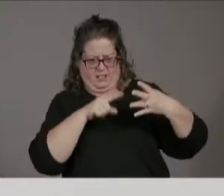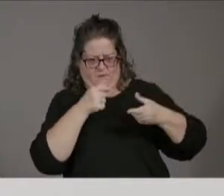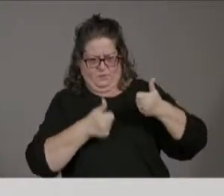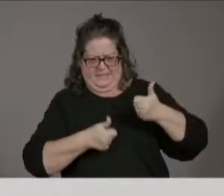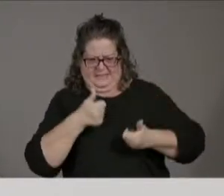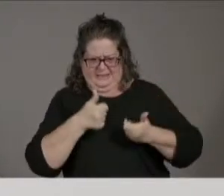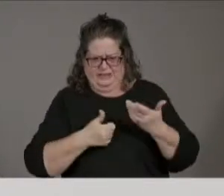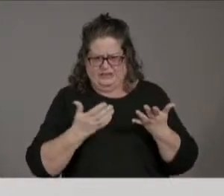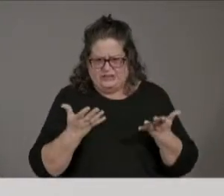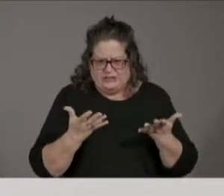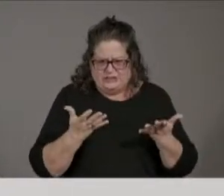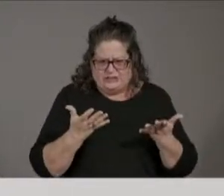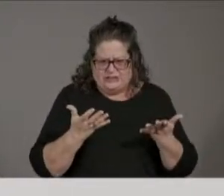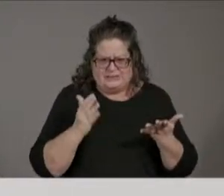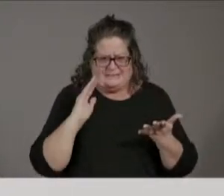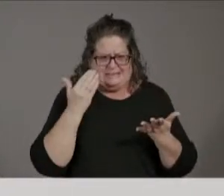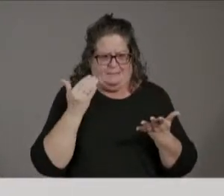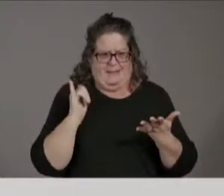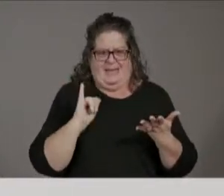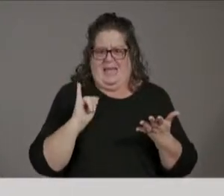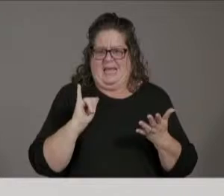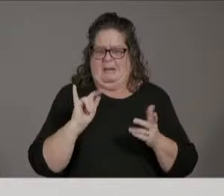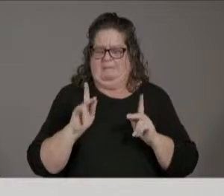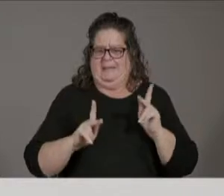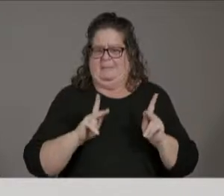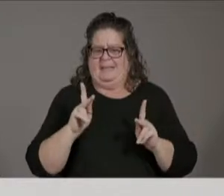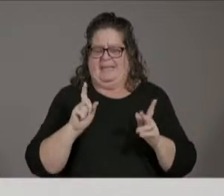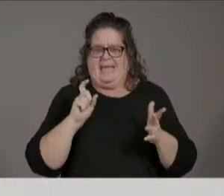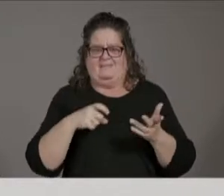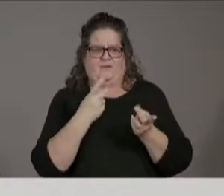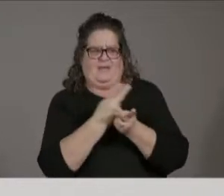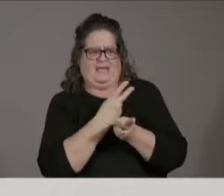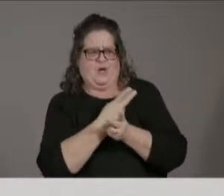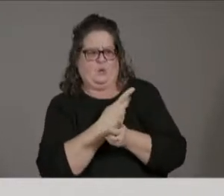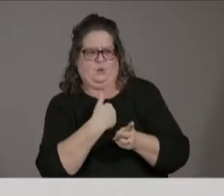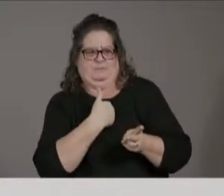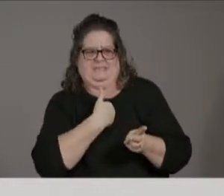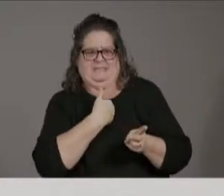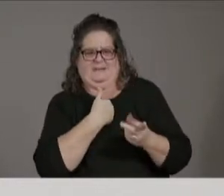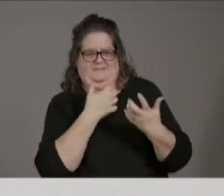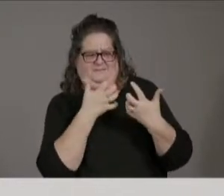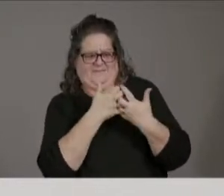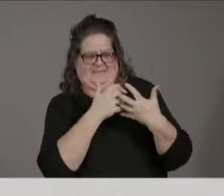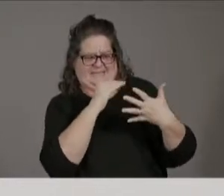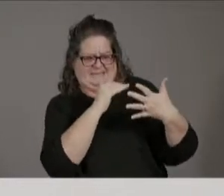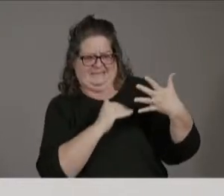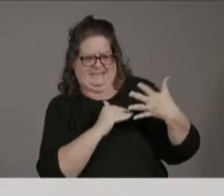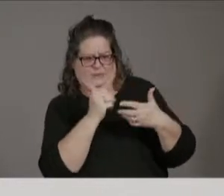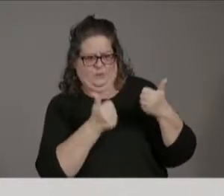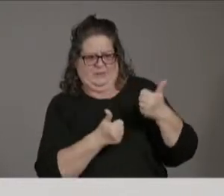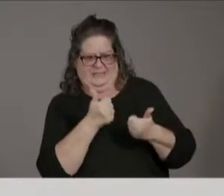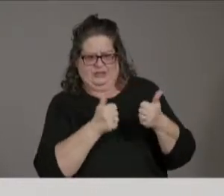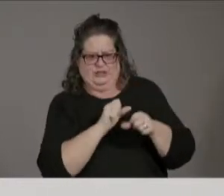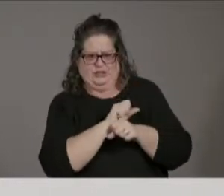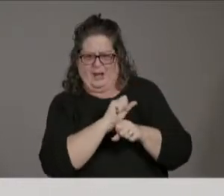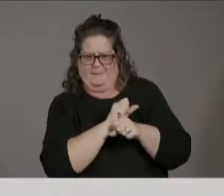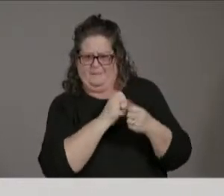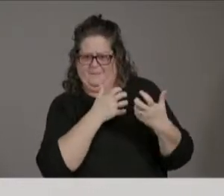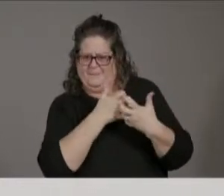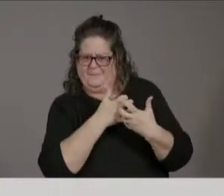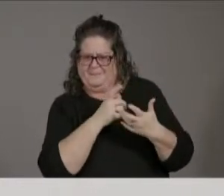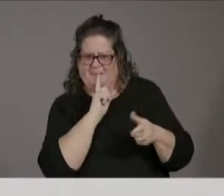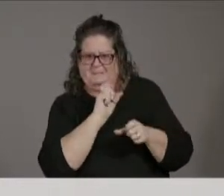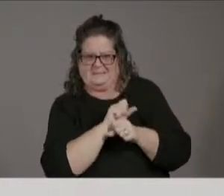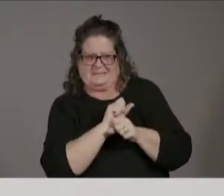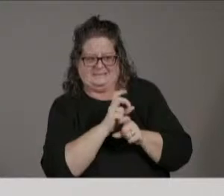those categories you're asked to fill out about what profession you're in for the federal government. So how do people really determine where they fit? So